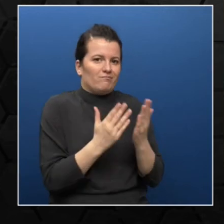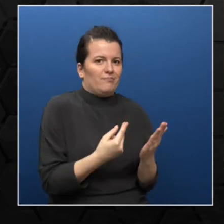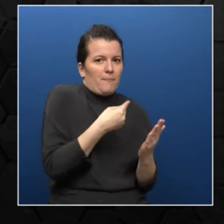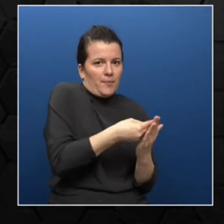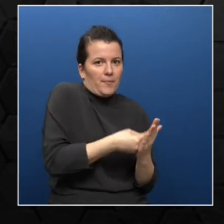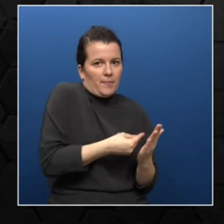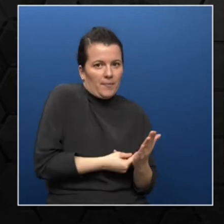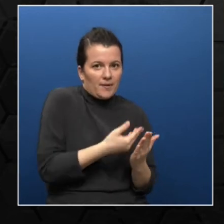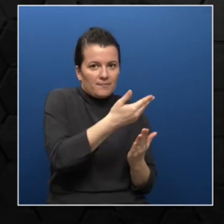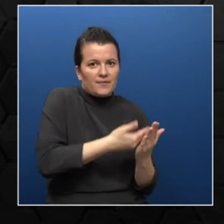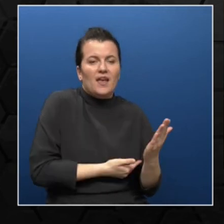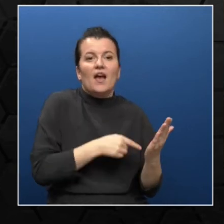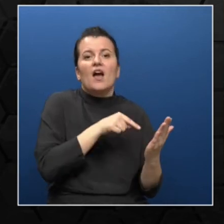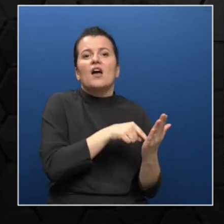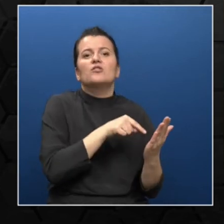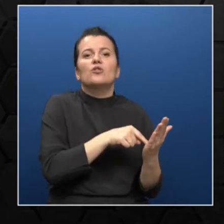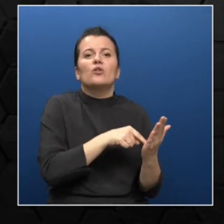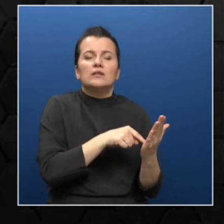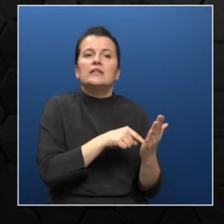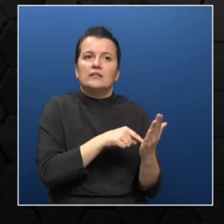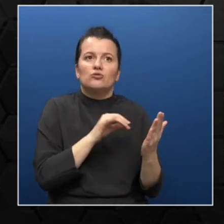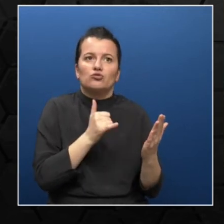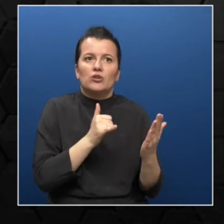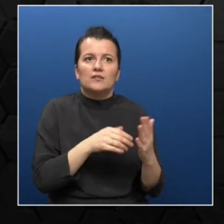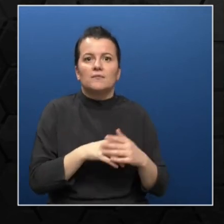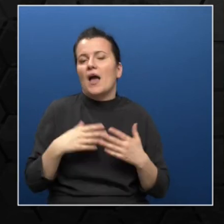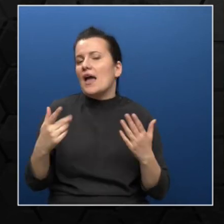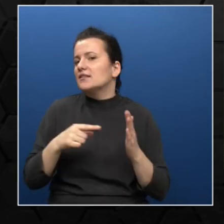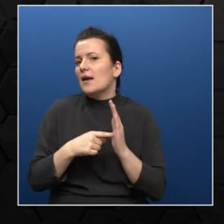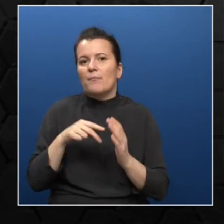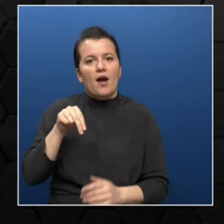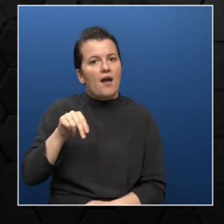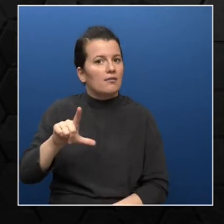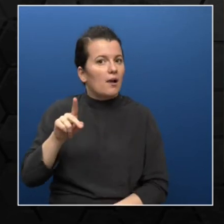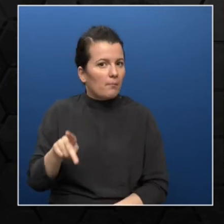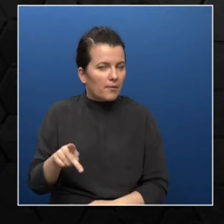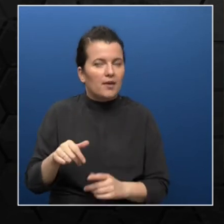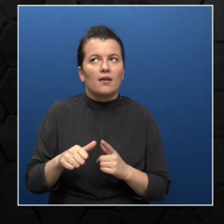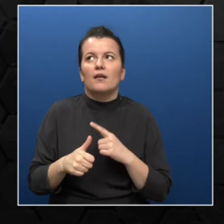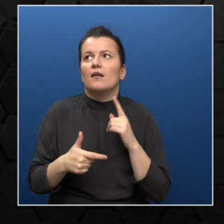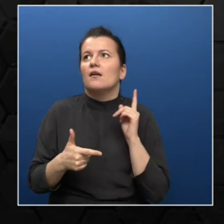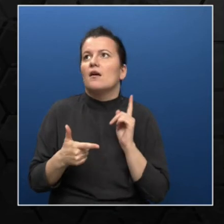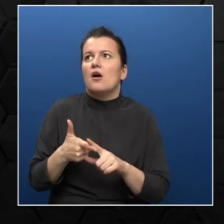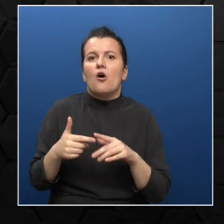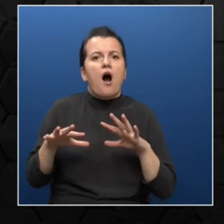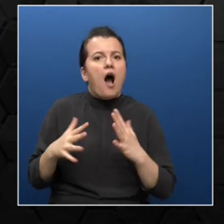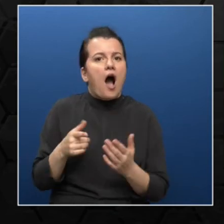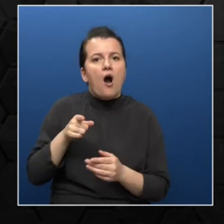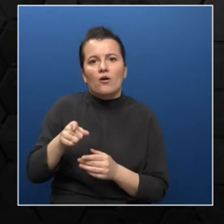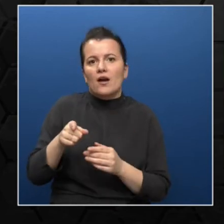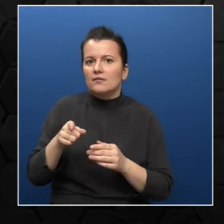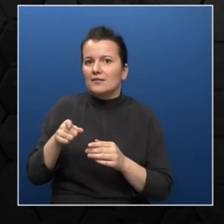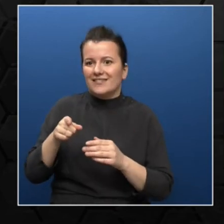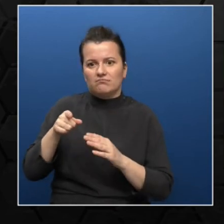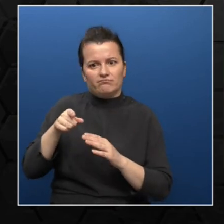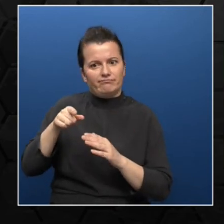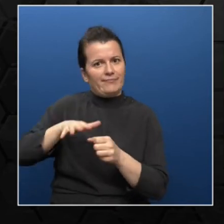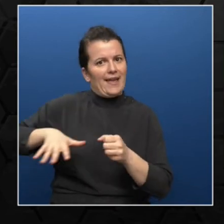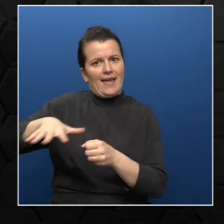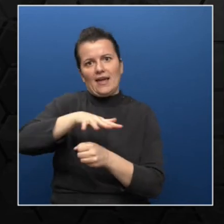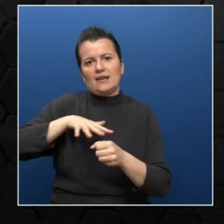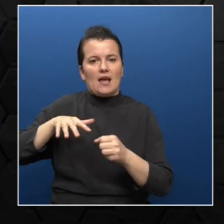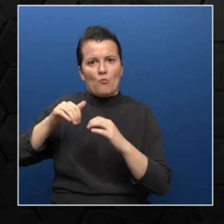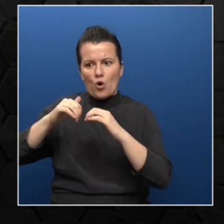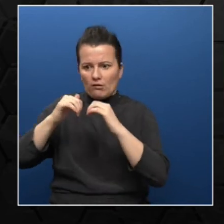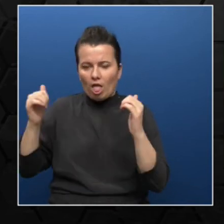some issues with the field of natural language processing, NLP, and how can you break into that specific field. The field was really vast for